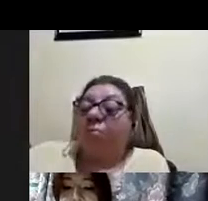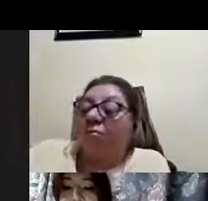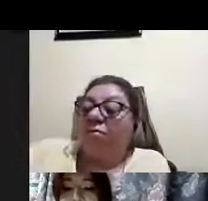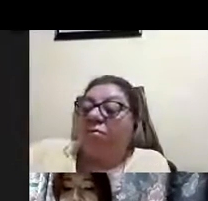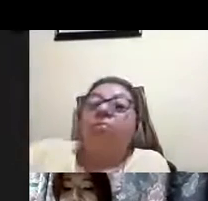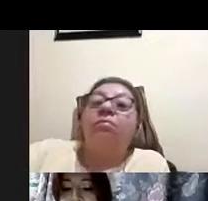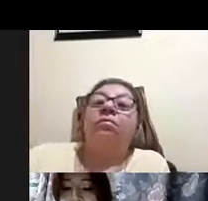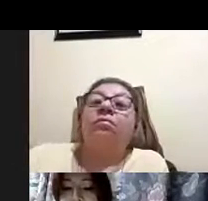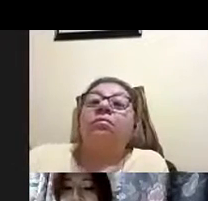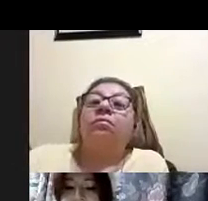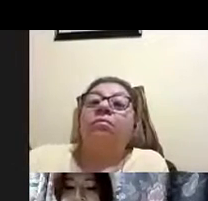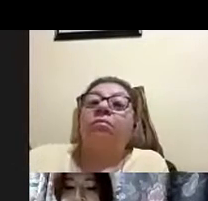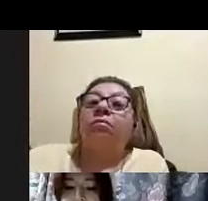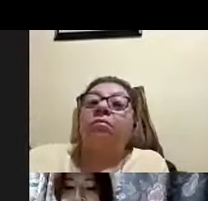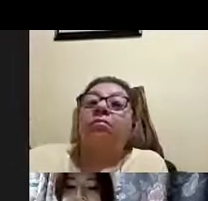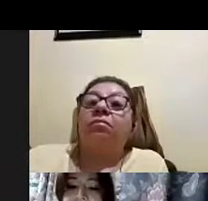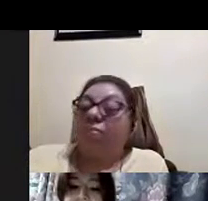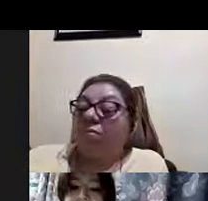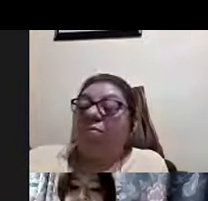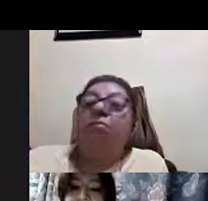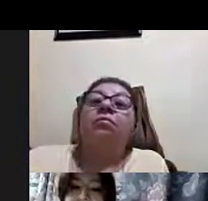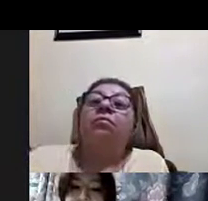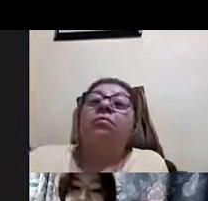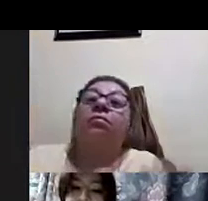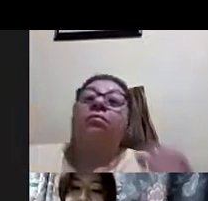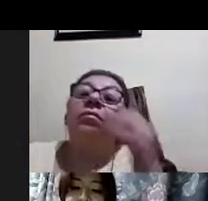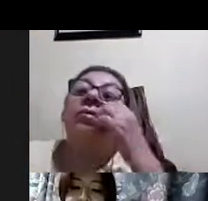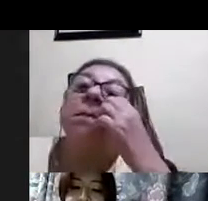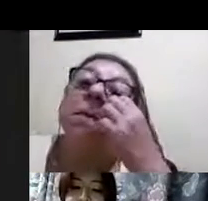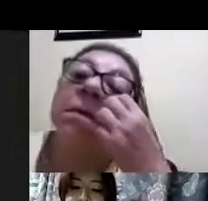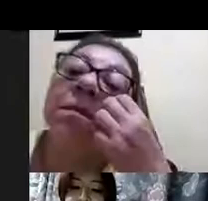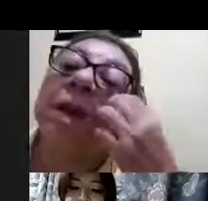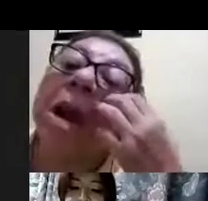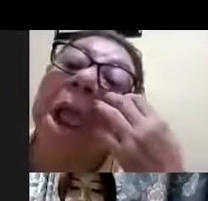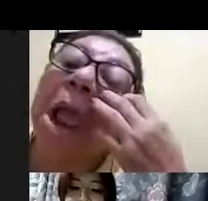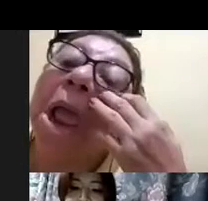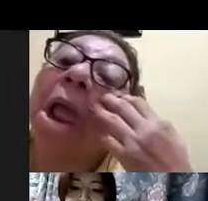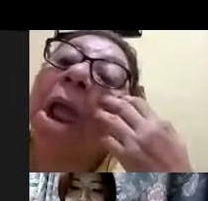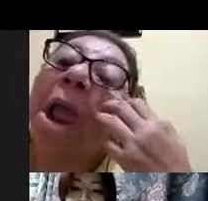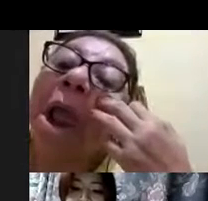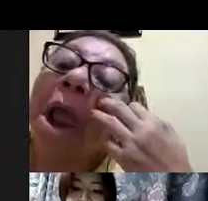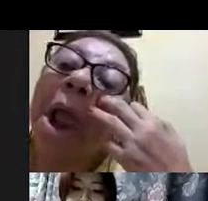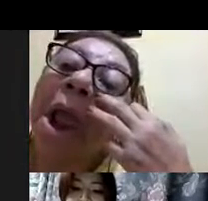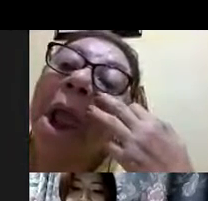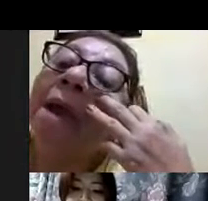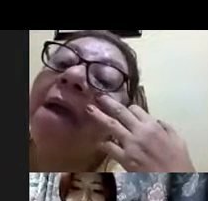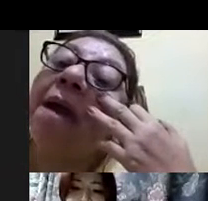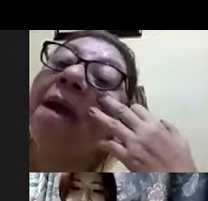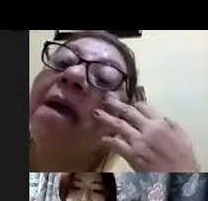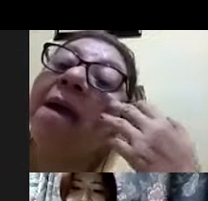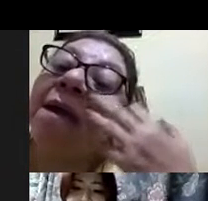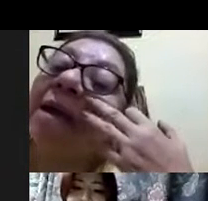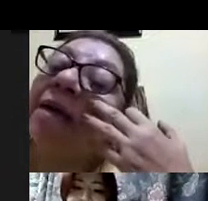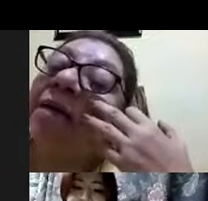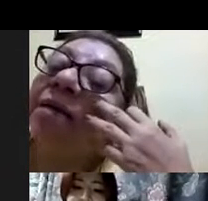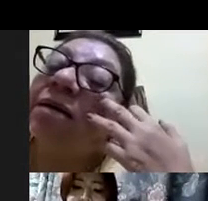mother-in-law's birthday. Oh, you are going to celebrate your mother-in-law's birthday?